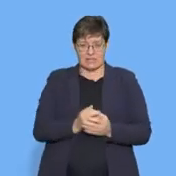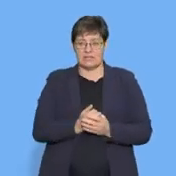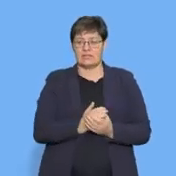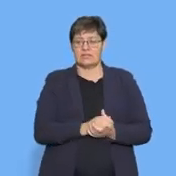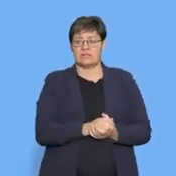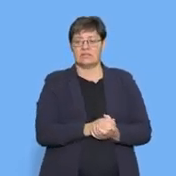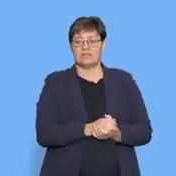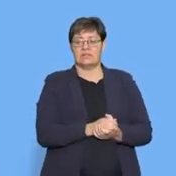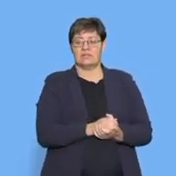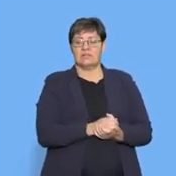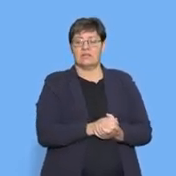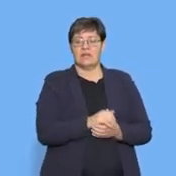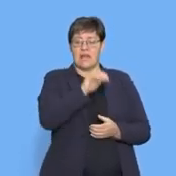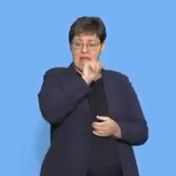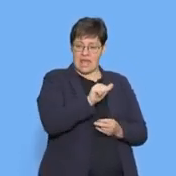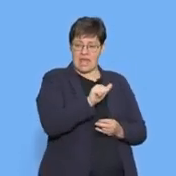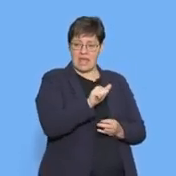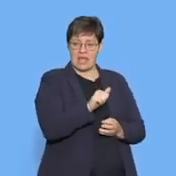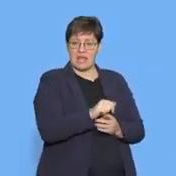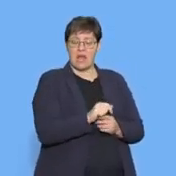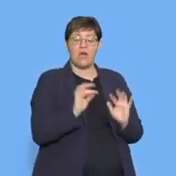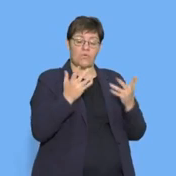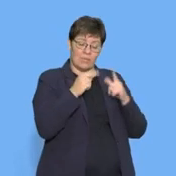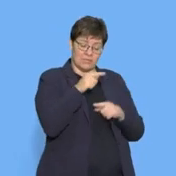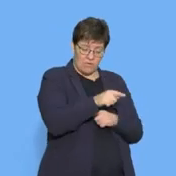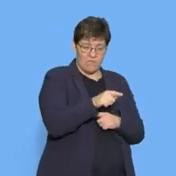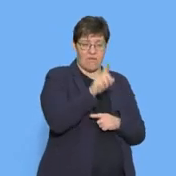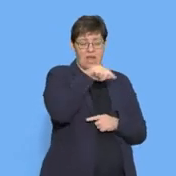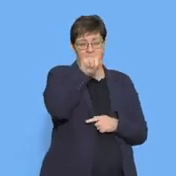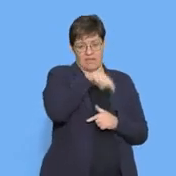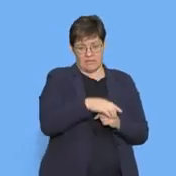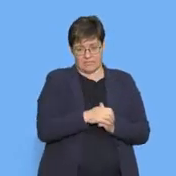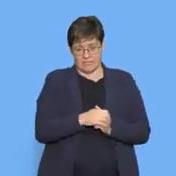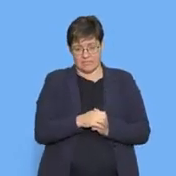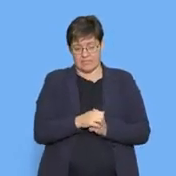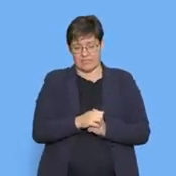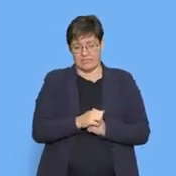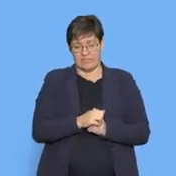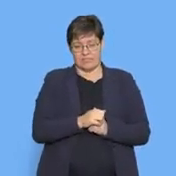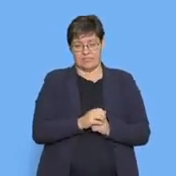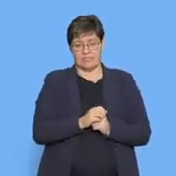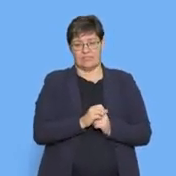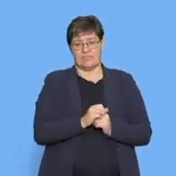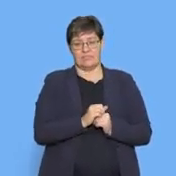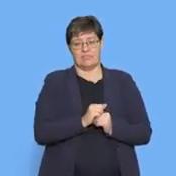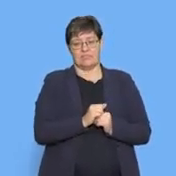we have alpha here, so A had to be the complement of alpha, which was 90 minus